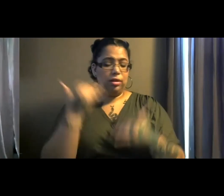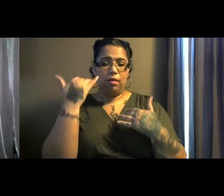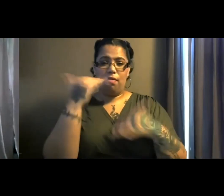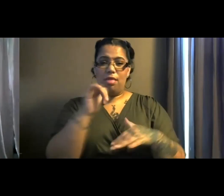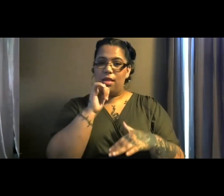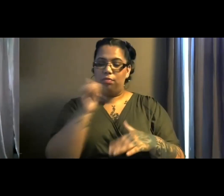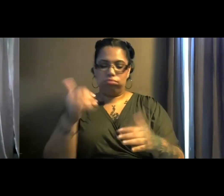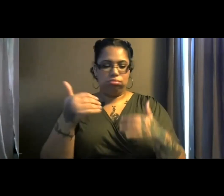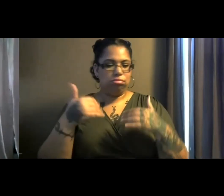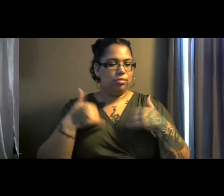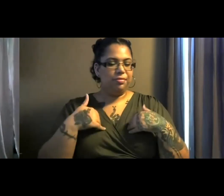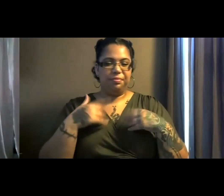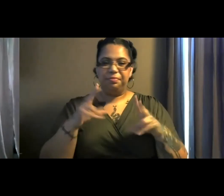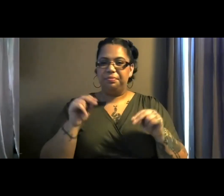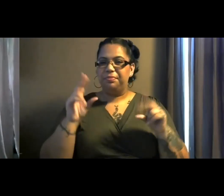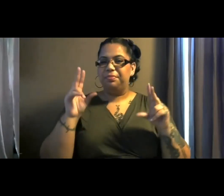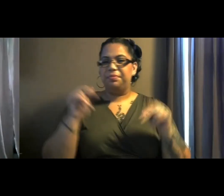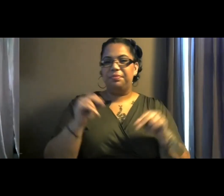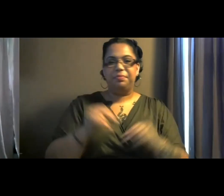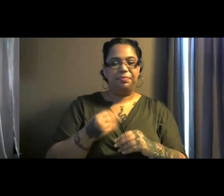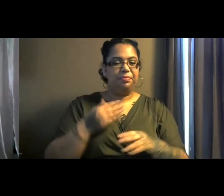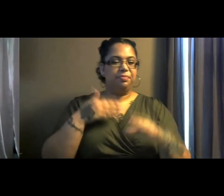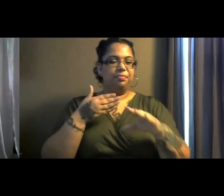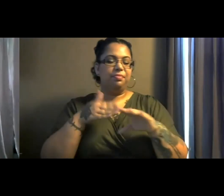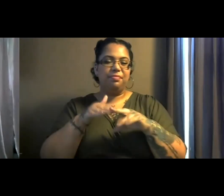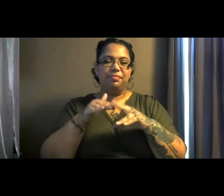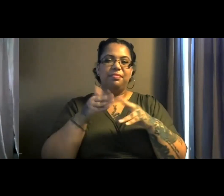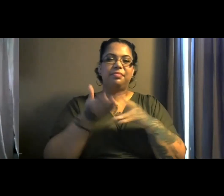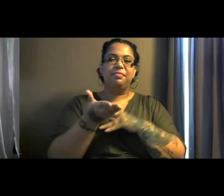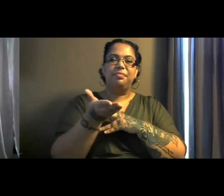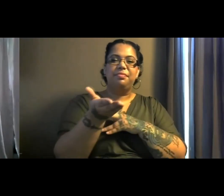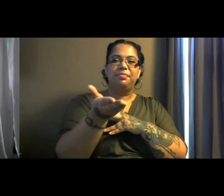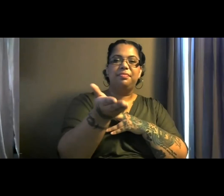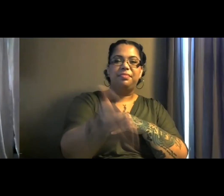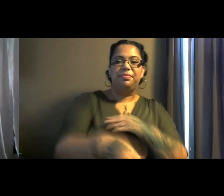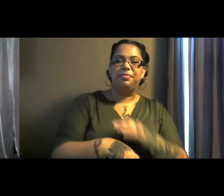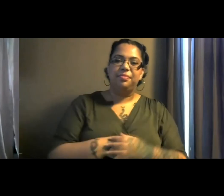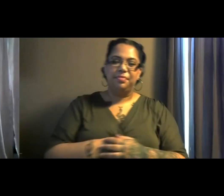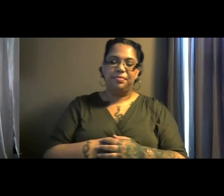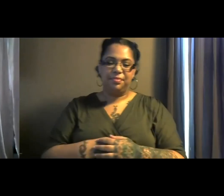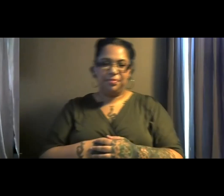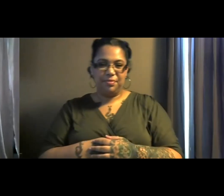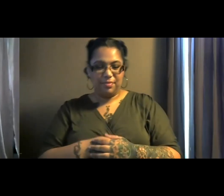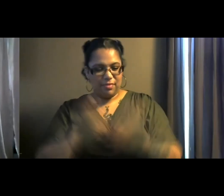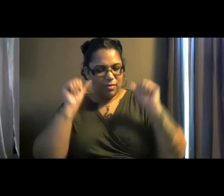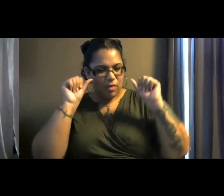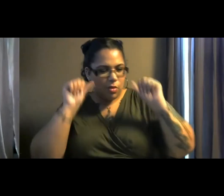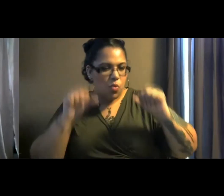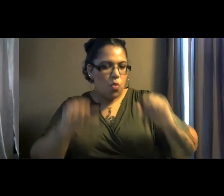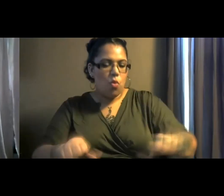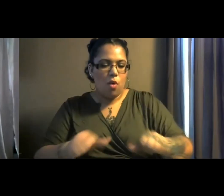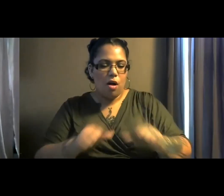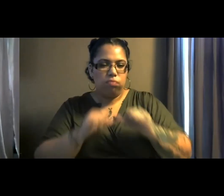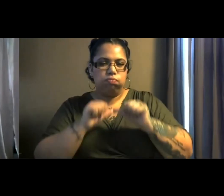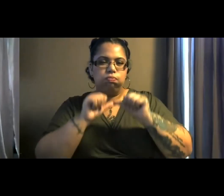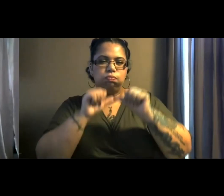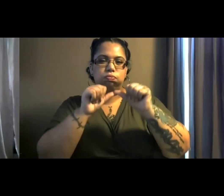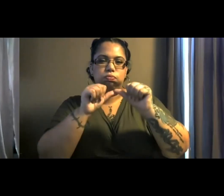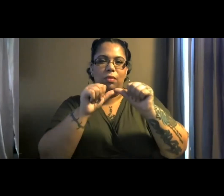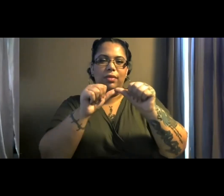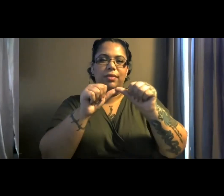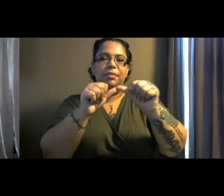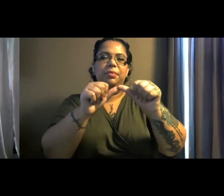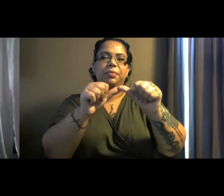through. You can do it. Break out, break through.